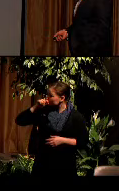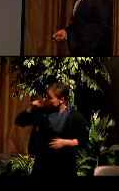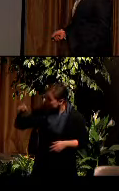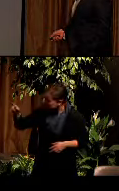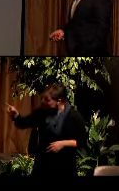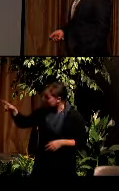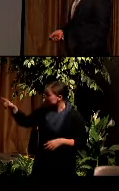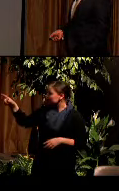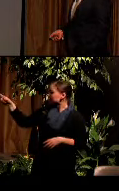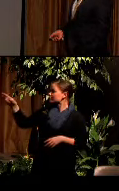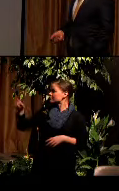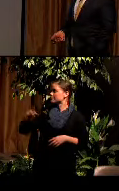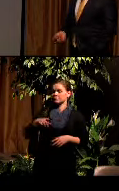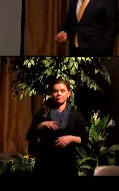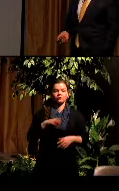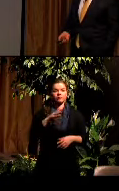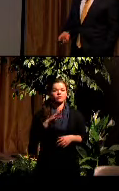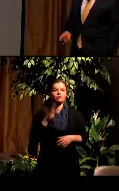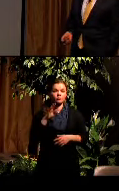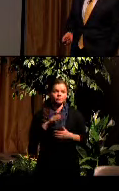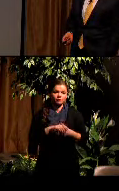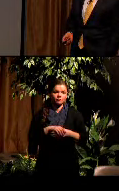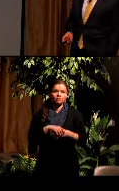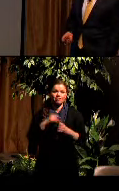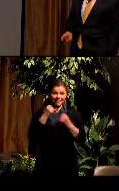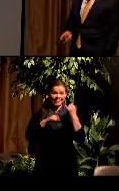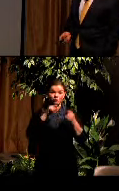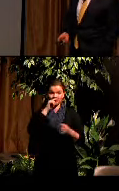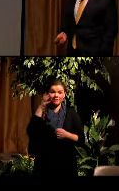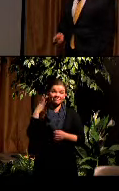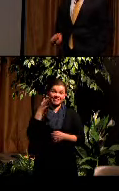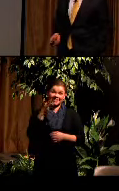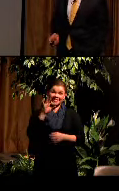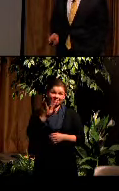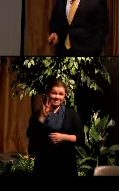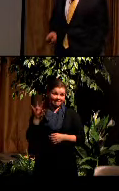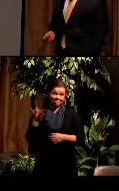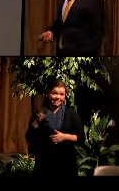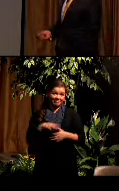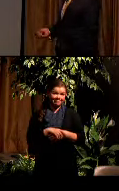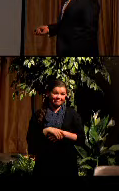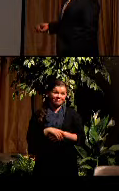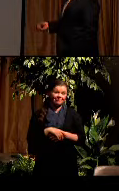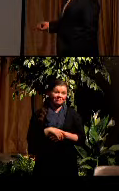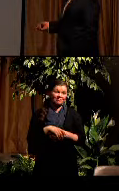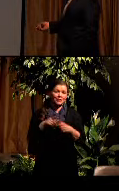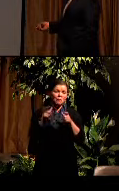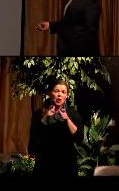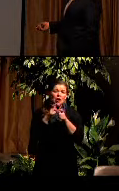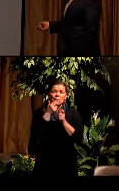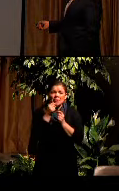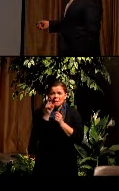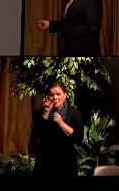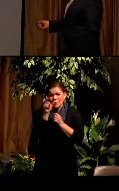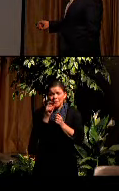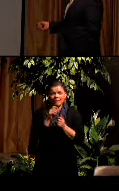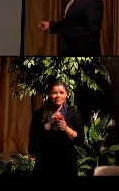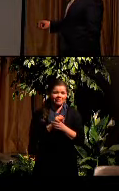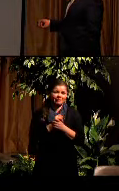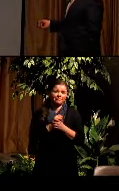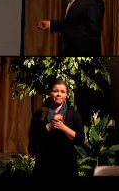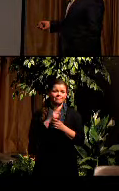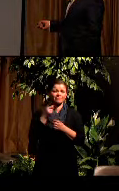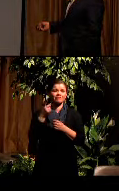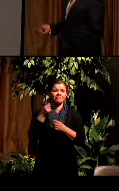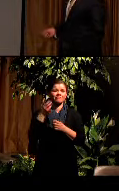the last known bird was seen in South Carolina in 1977. Small warbler species that we think wintered in